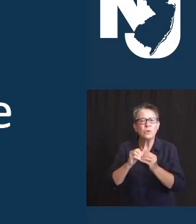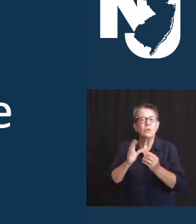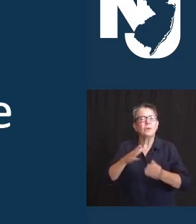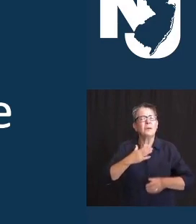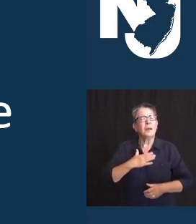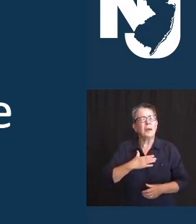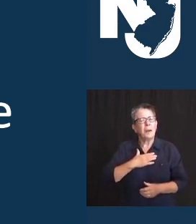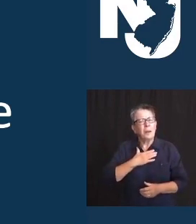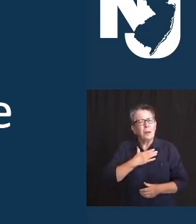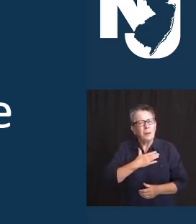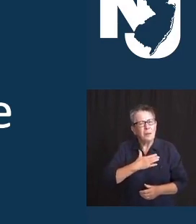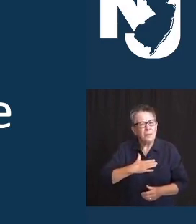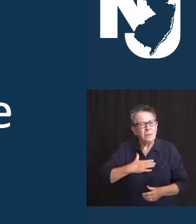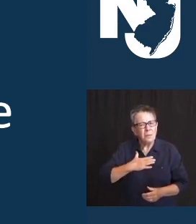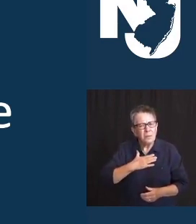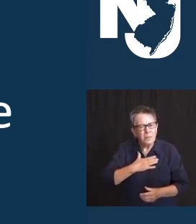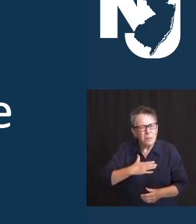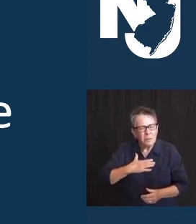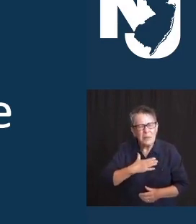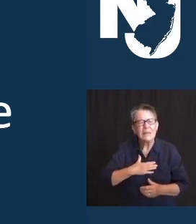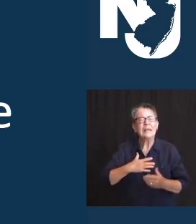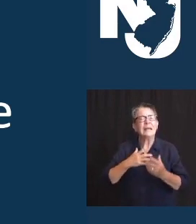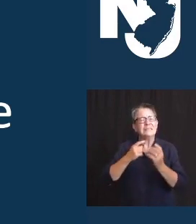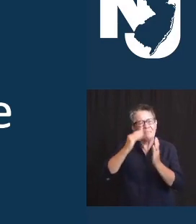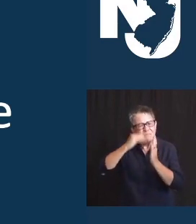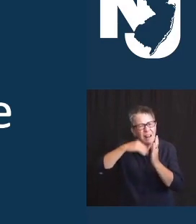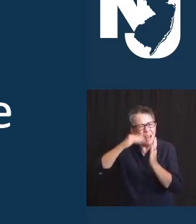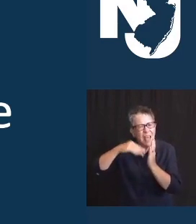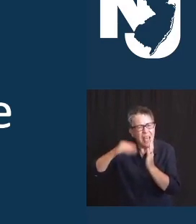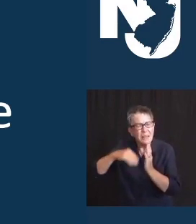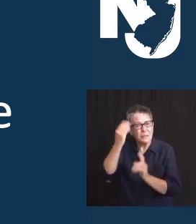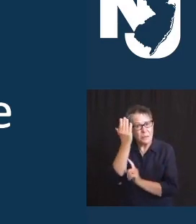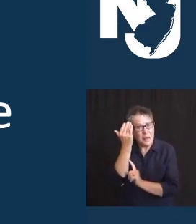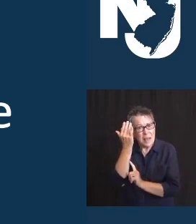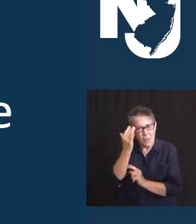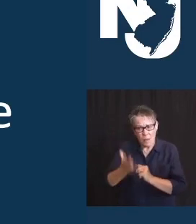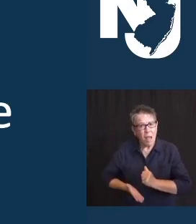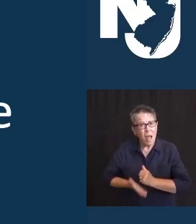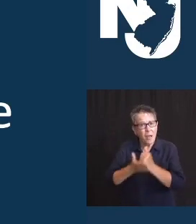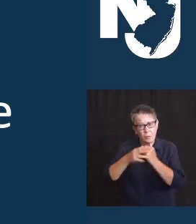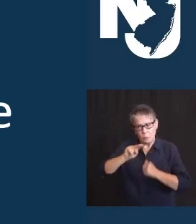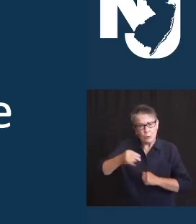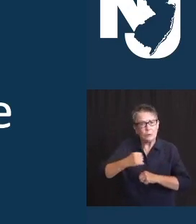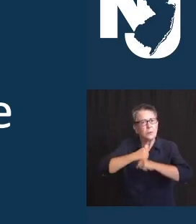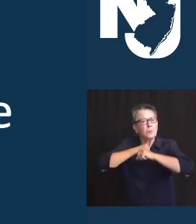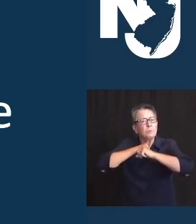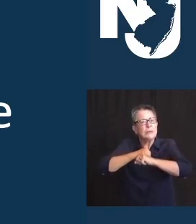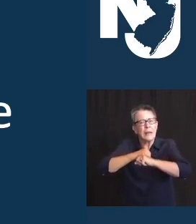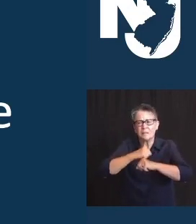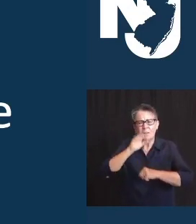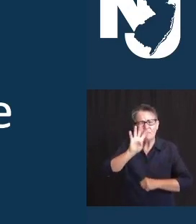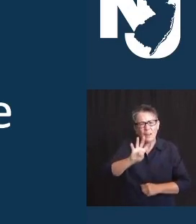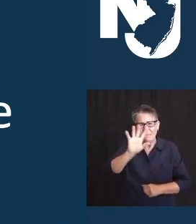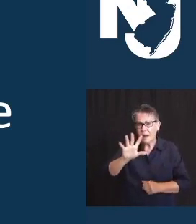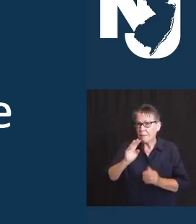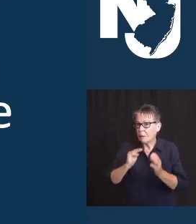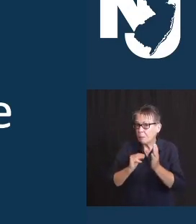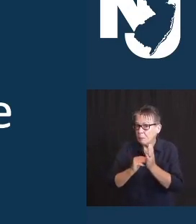year in aid for our schools, our healthcare facilities, and our communities. That's $450